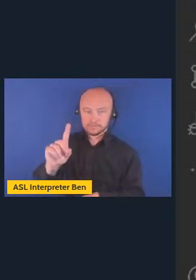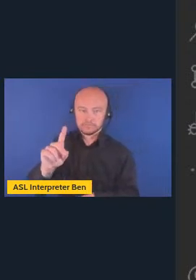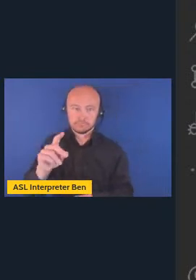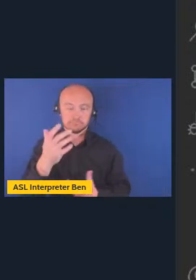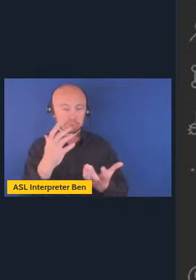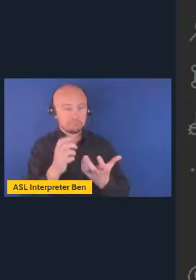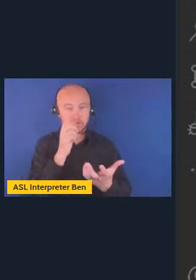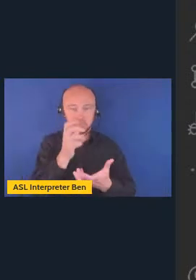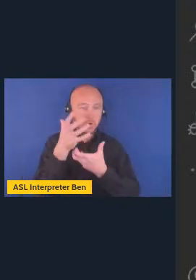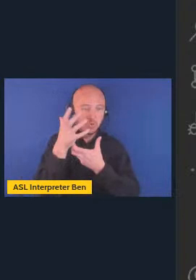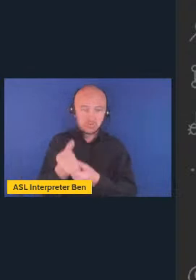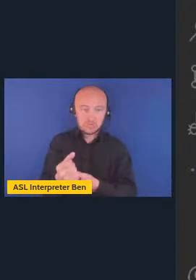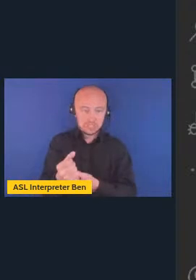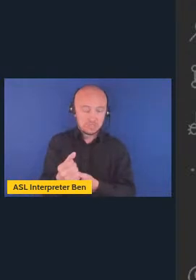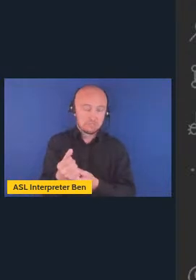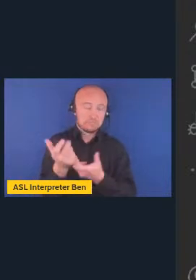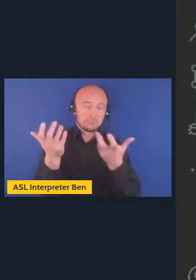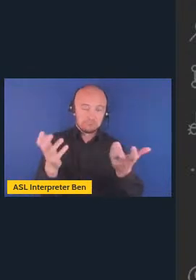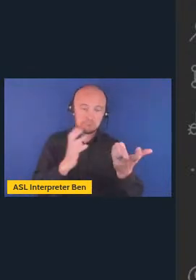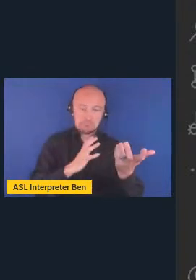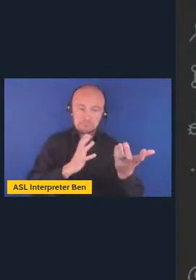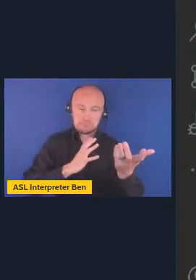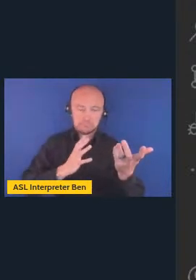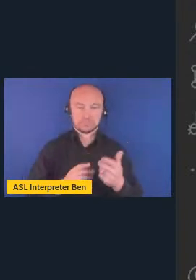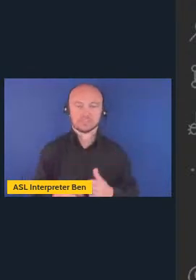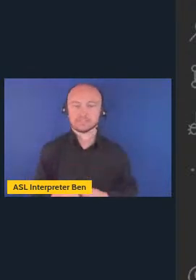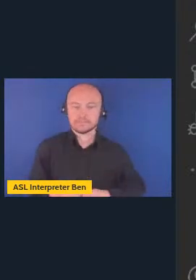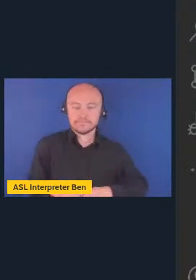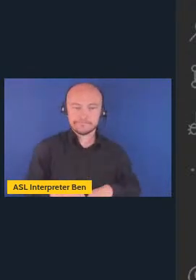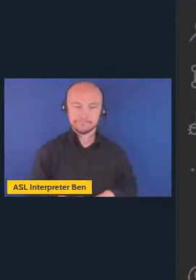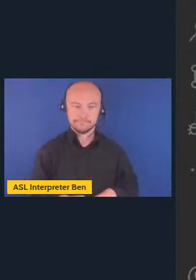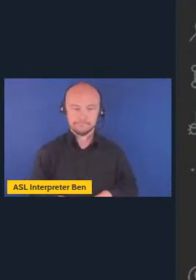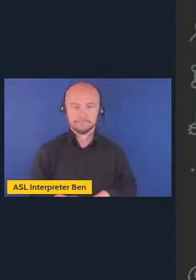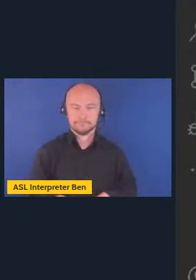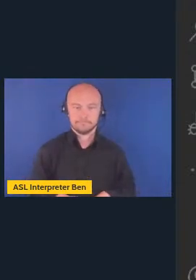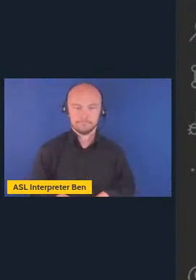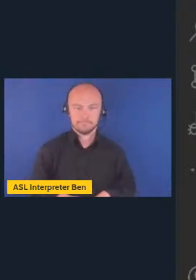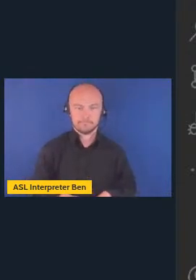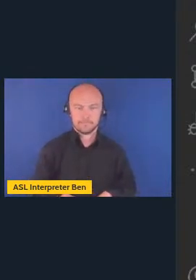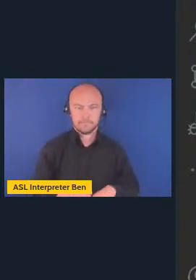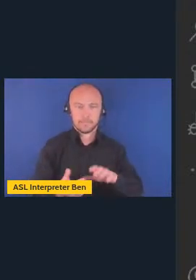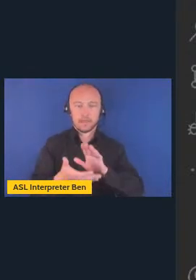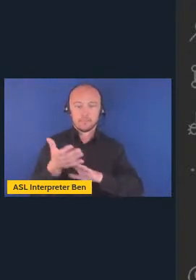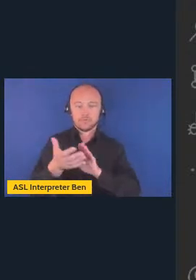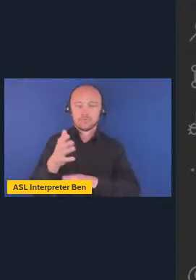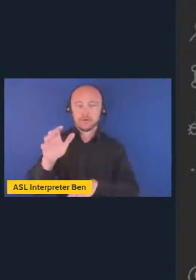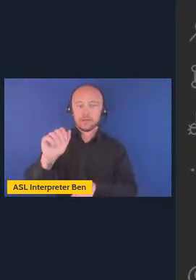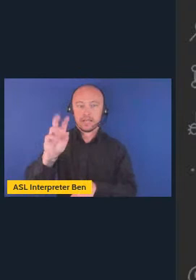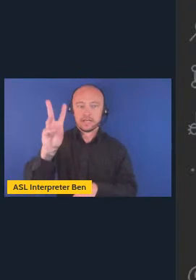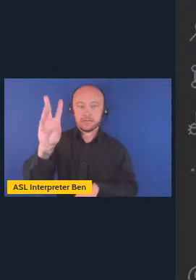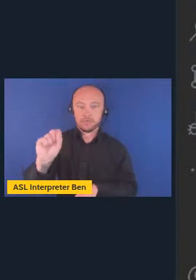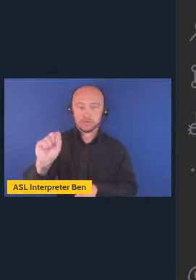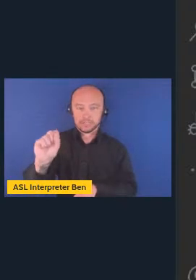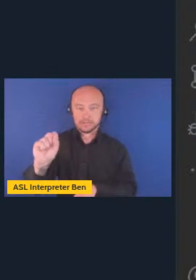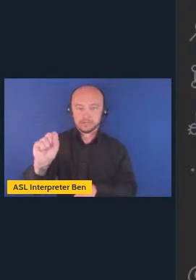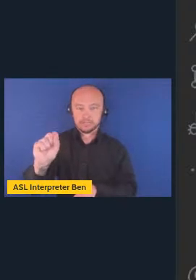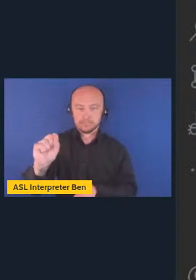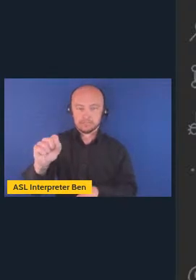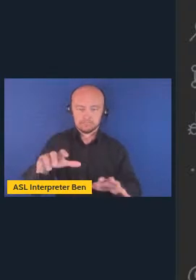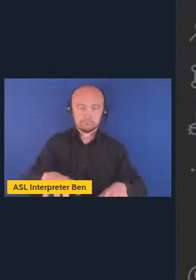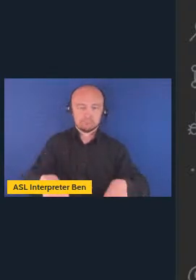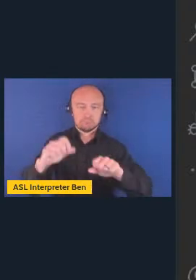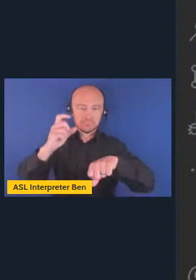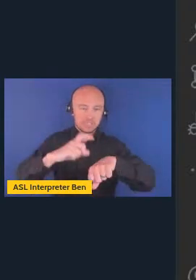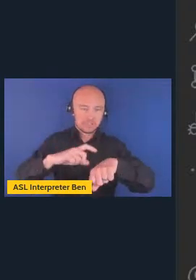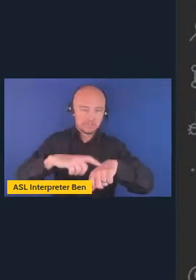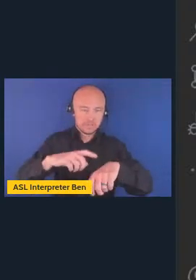it. So I'm going to run this on AWS. And this takes a little bit of time. It takes